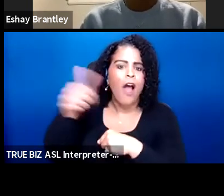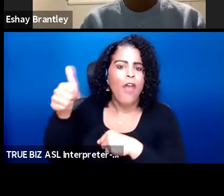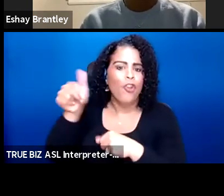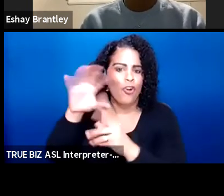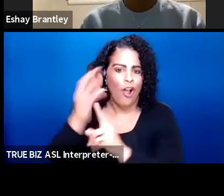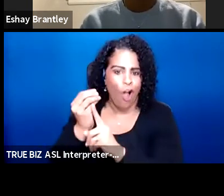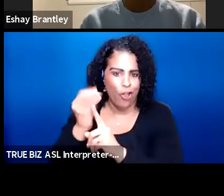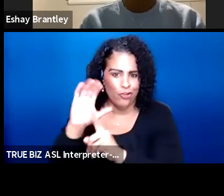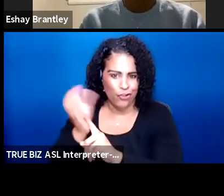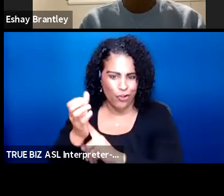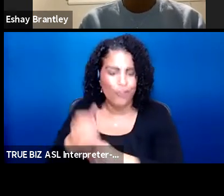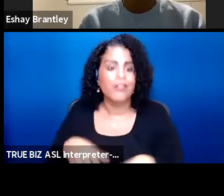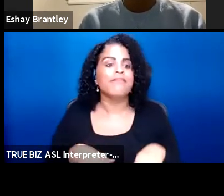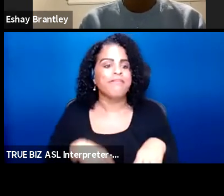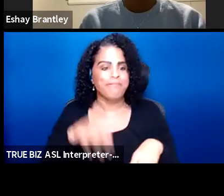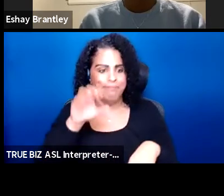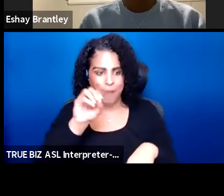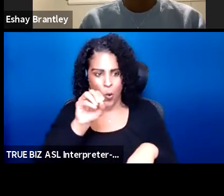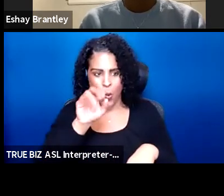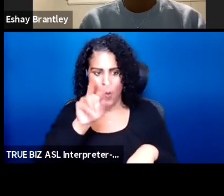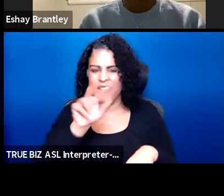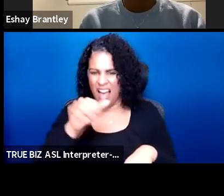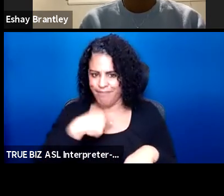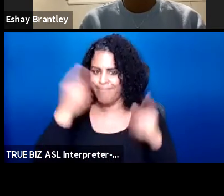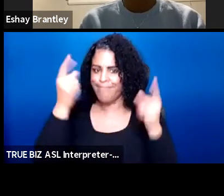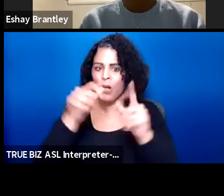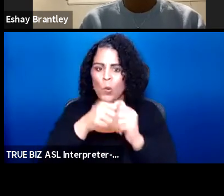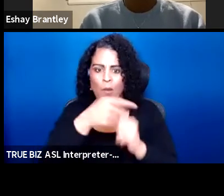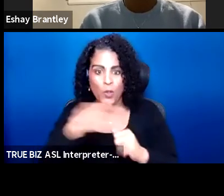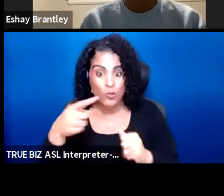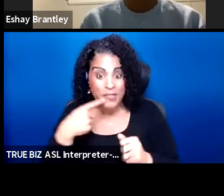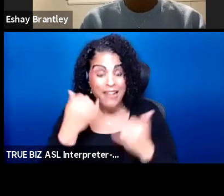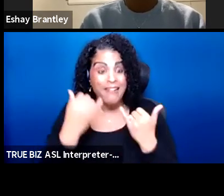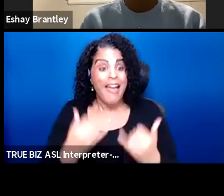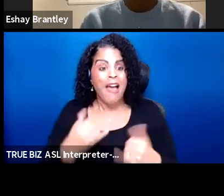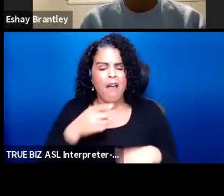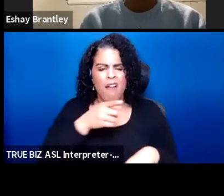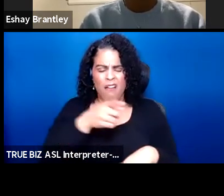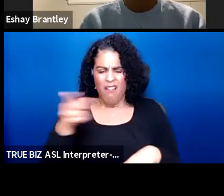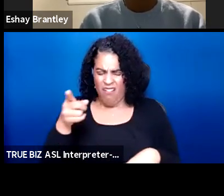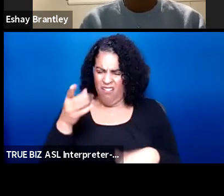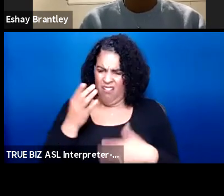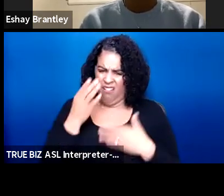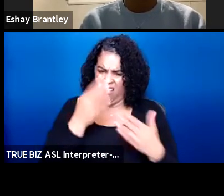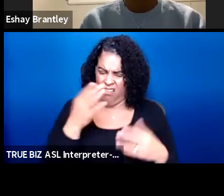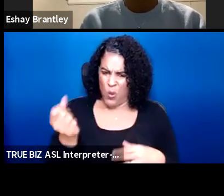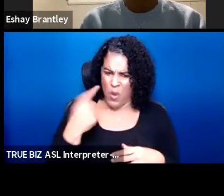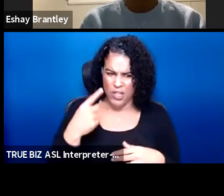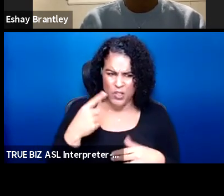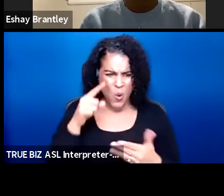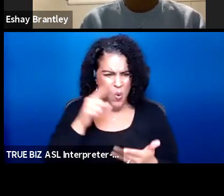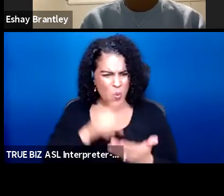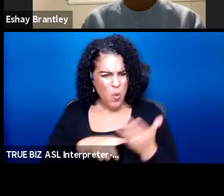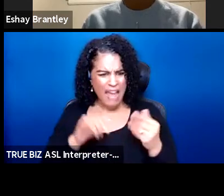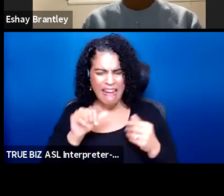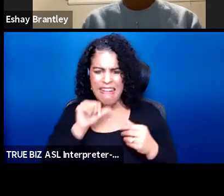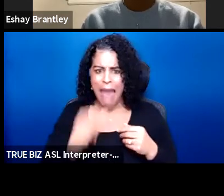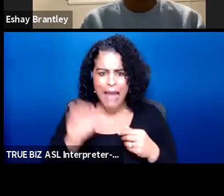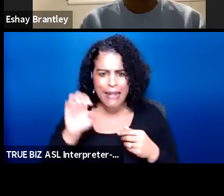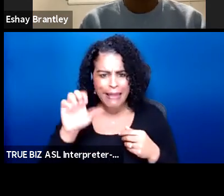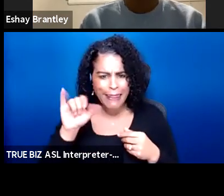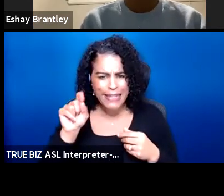I agree with everything everyone's saying. I think when you posed the question, I was thinking about, well, what is not elitism? And to me,